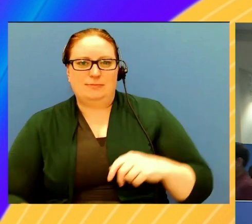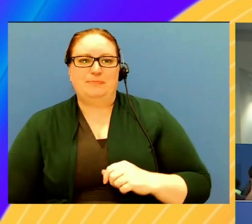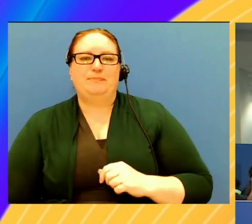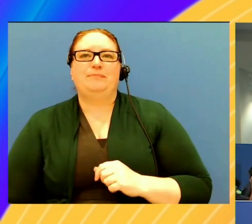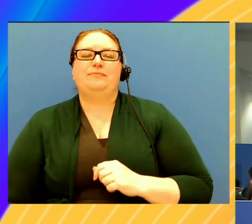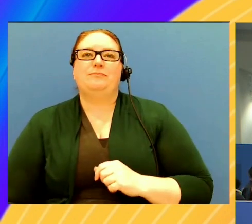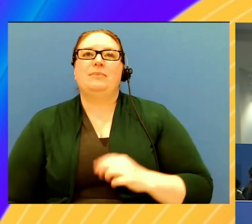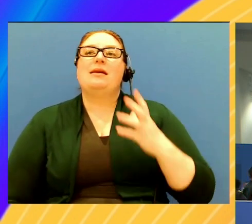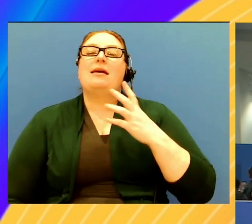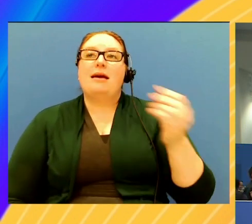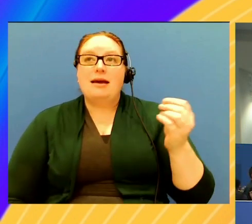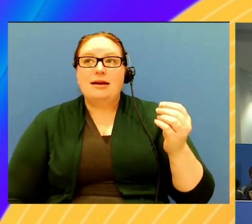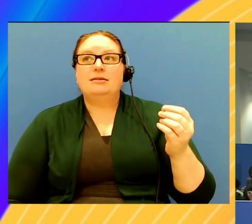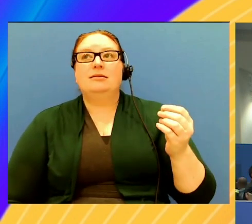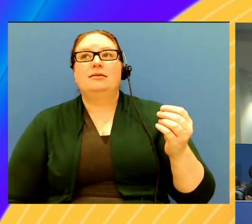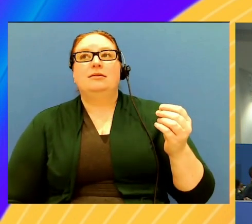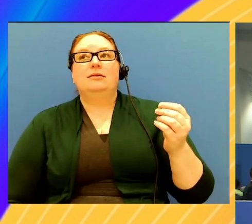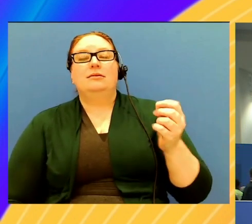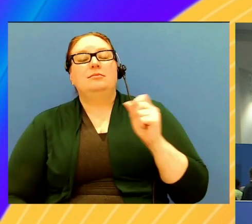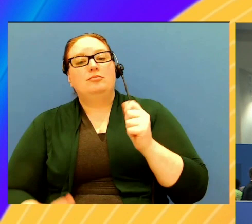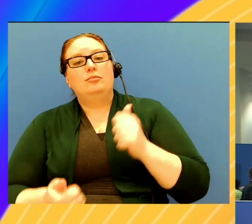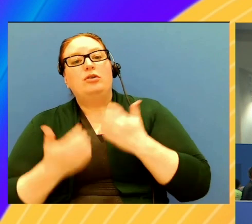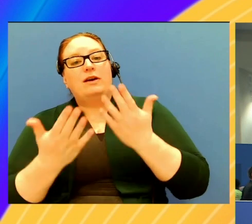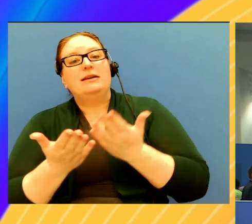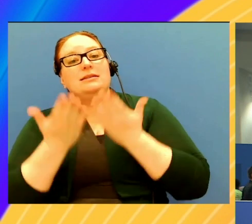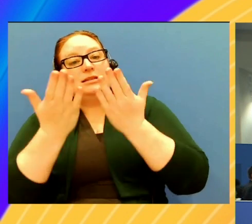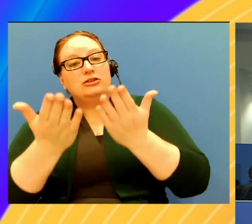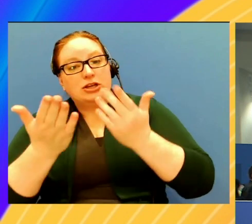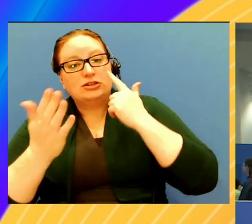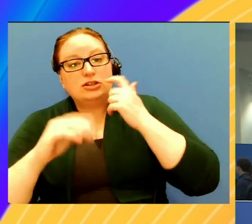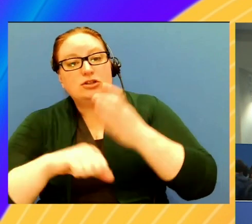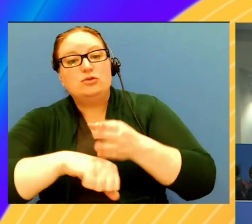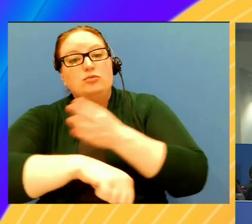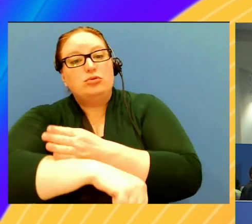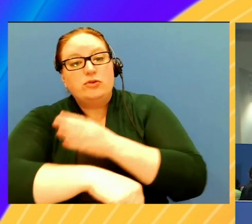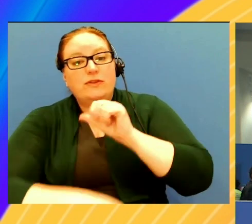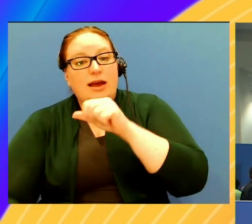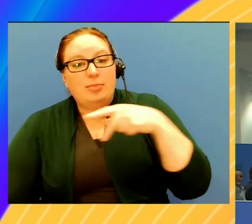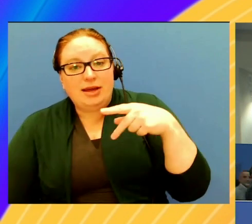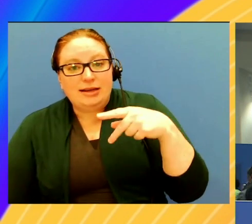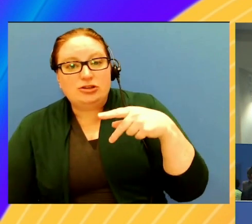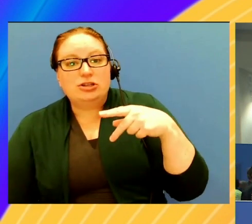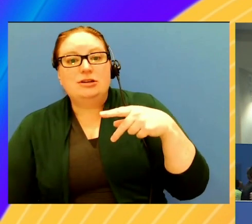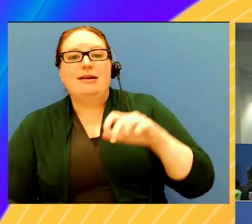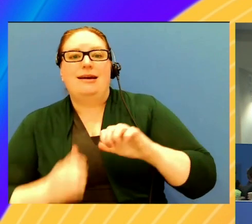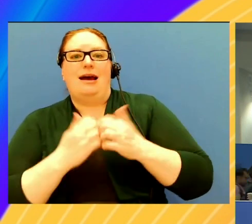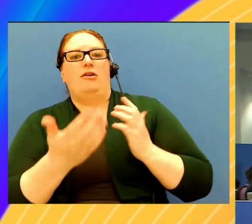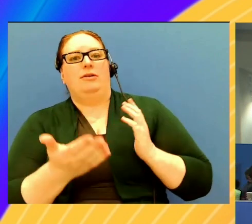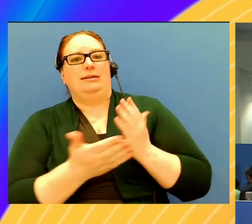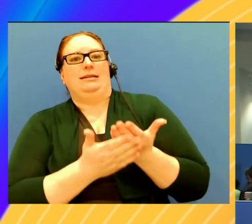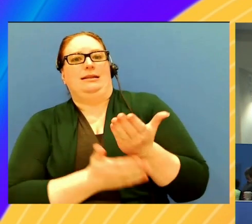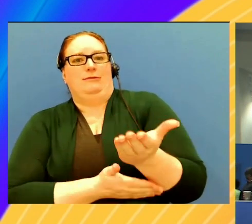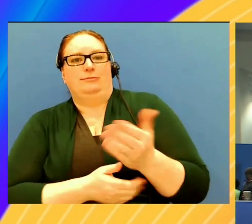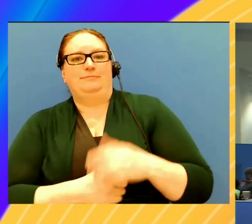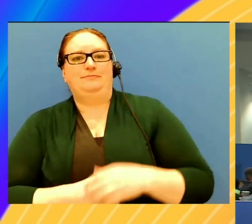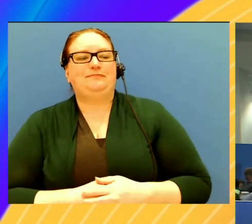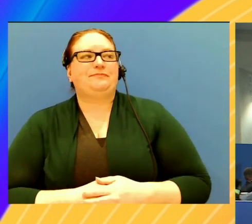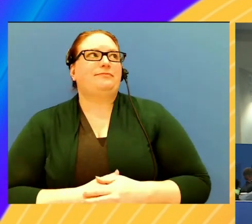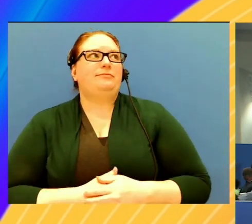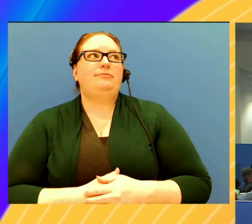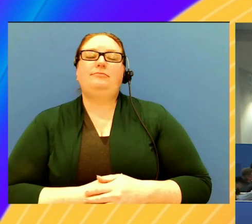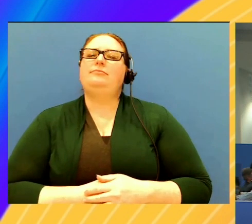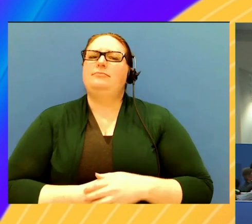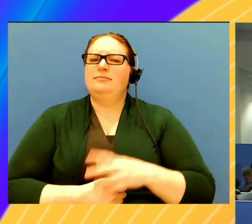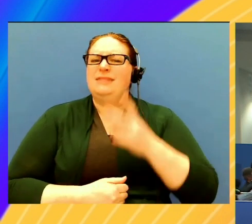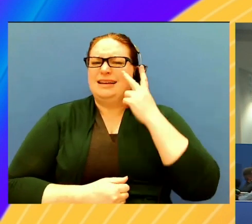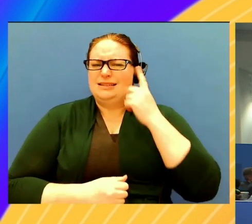gives it gives suggestions to improve the application delivery. Yeah. So, okay. So I see you have a demo.